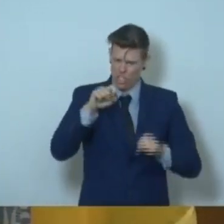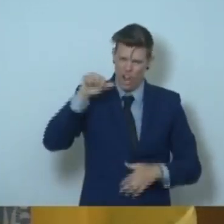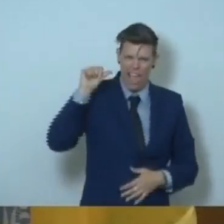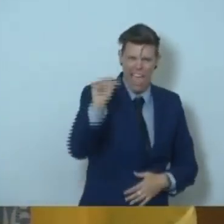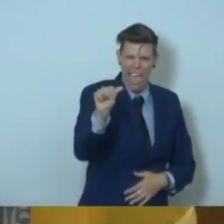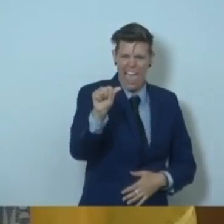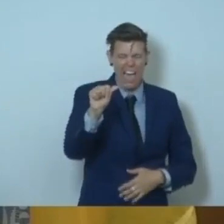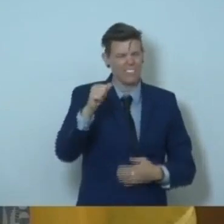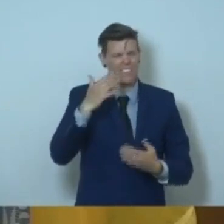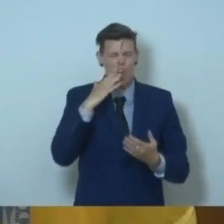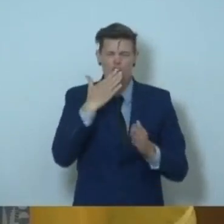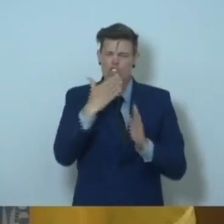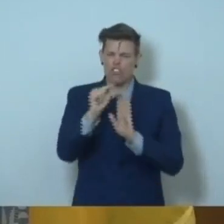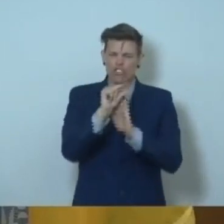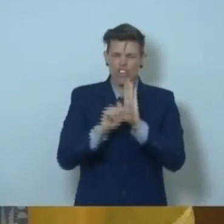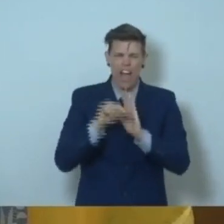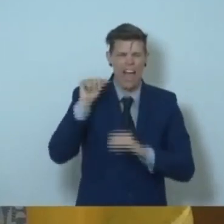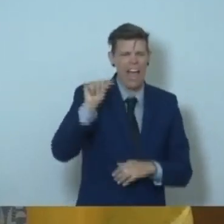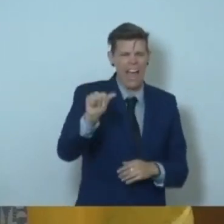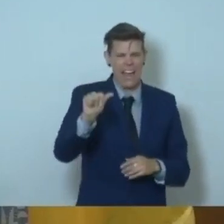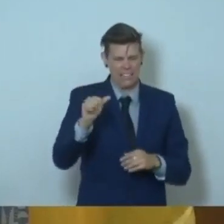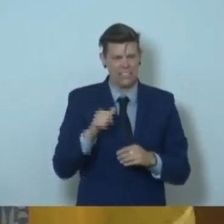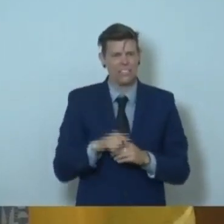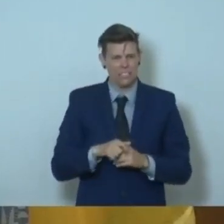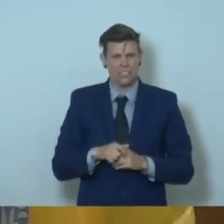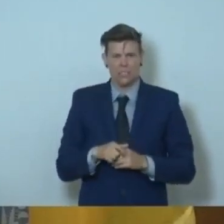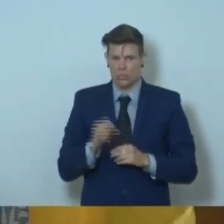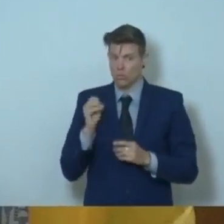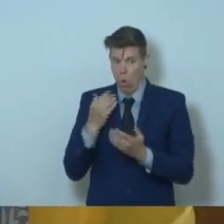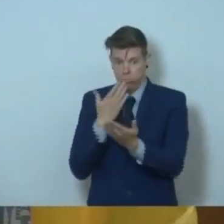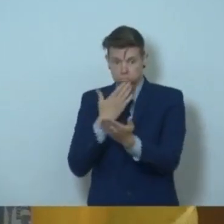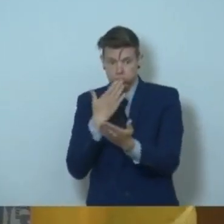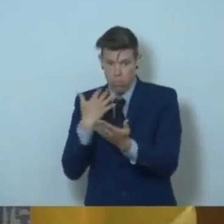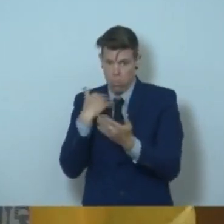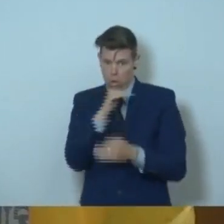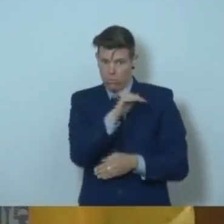MAT team and Dr. Scrace on that. I have actually some